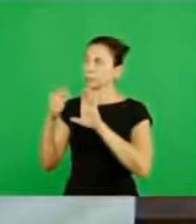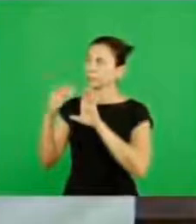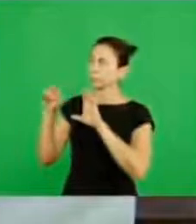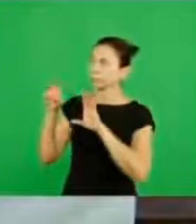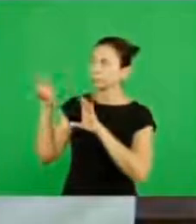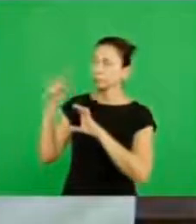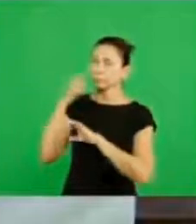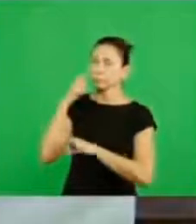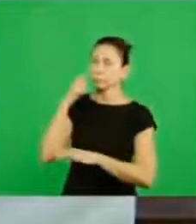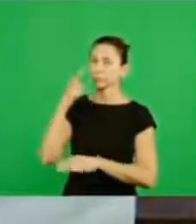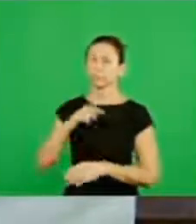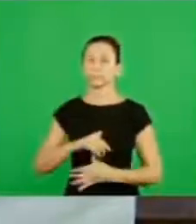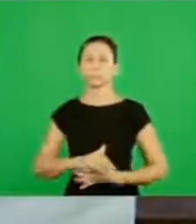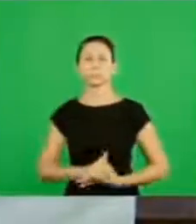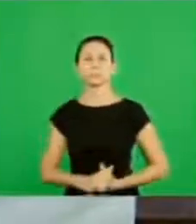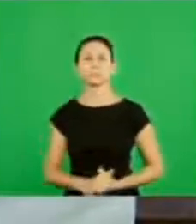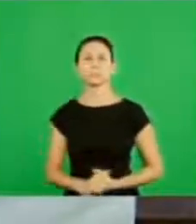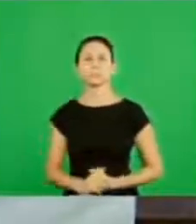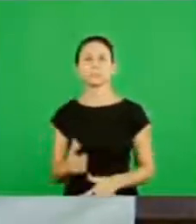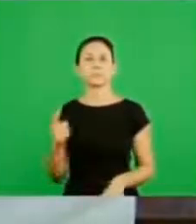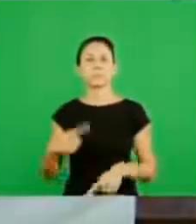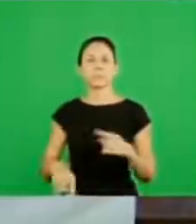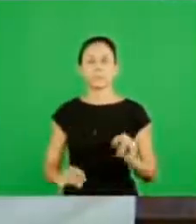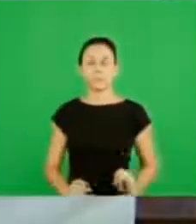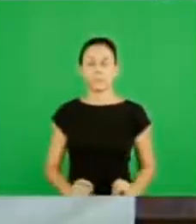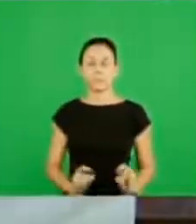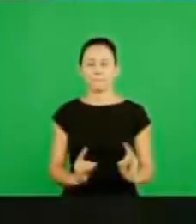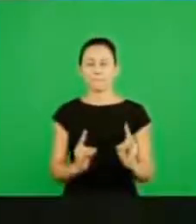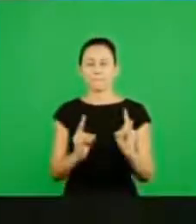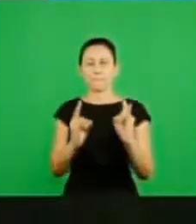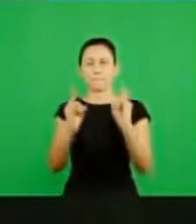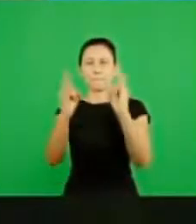1:16. So if you go back to the previous slide, look.